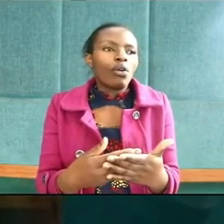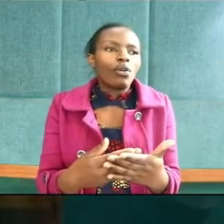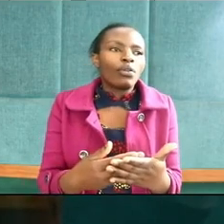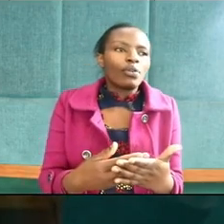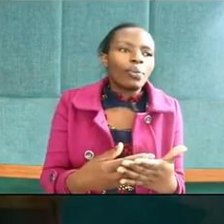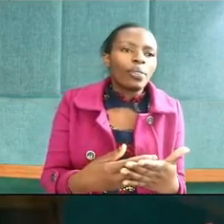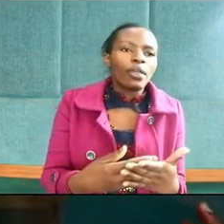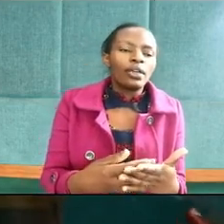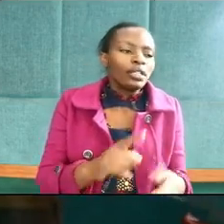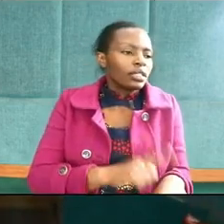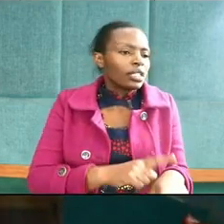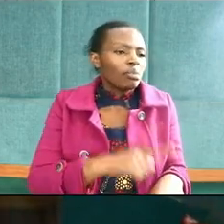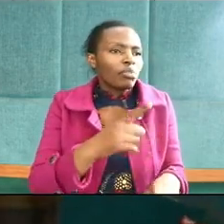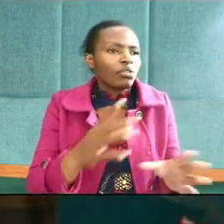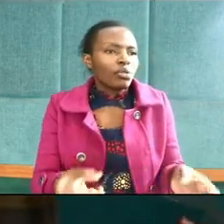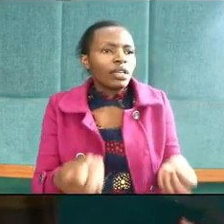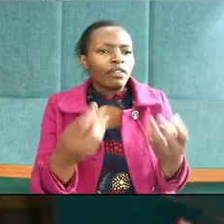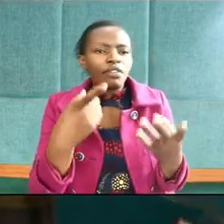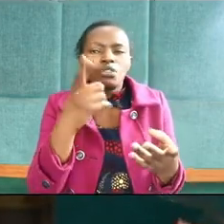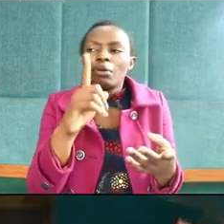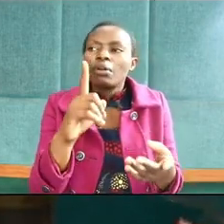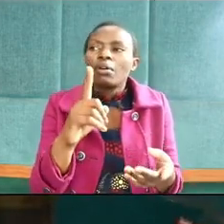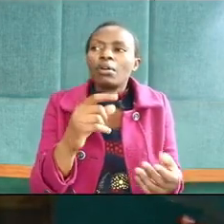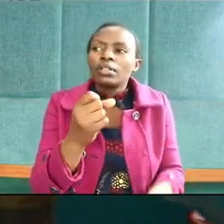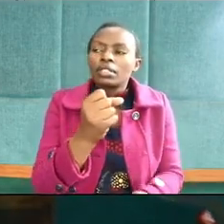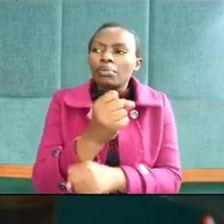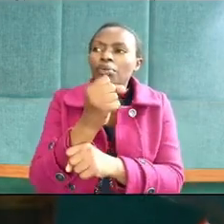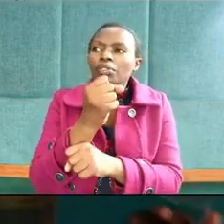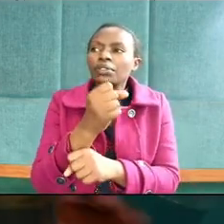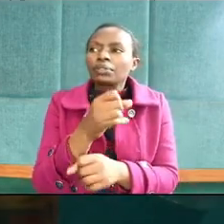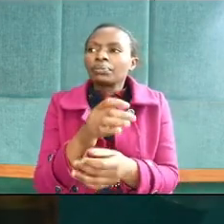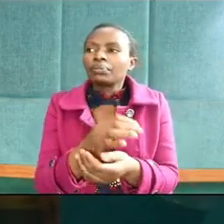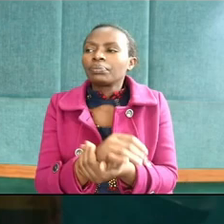you provide the support.